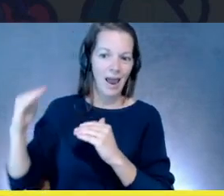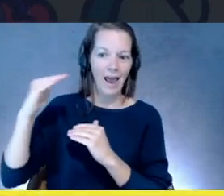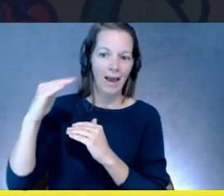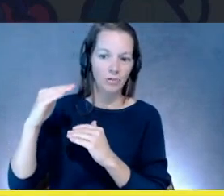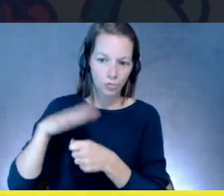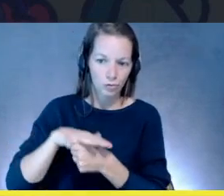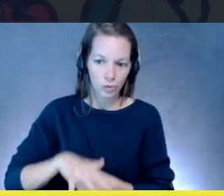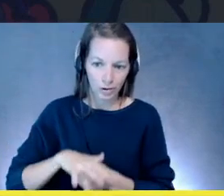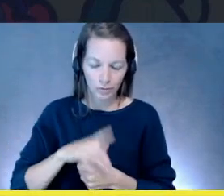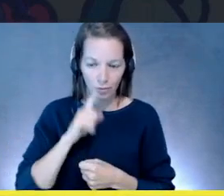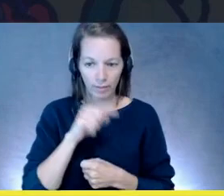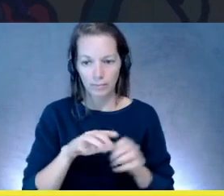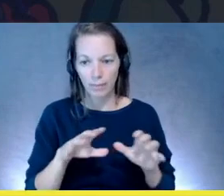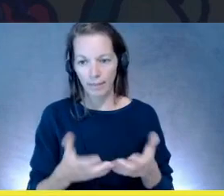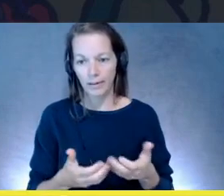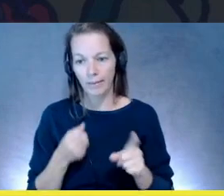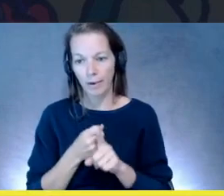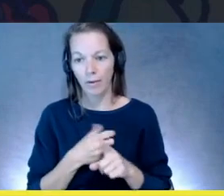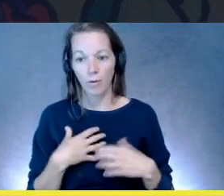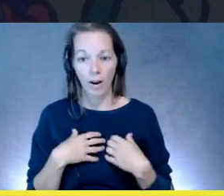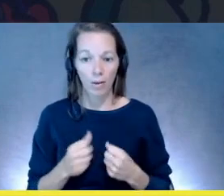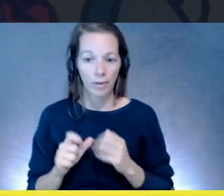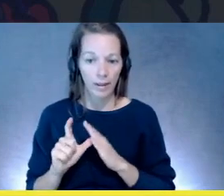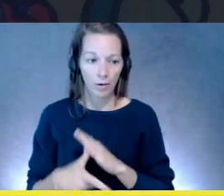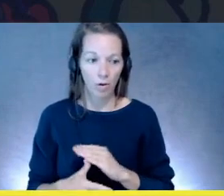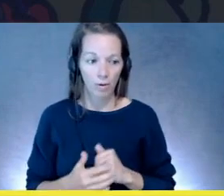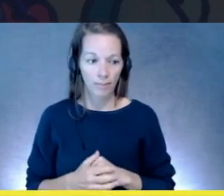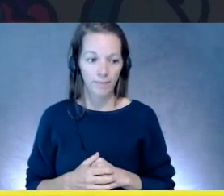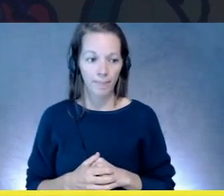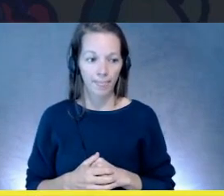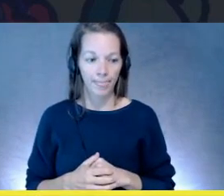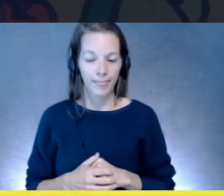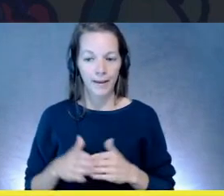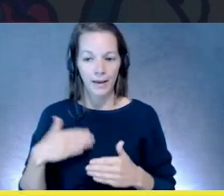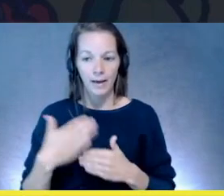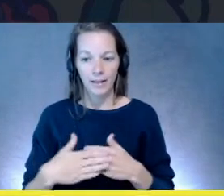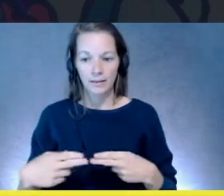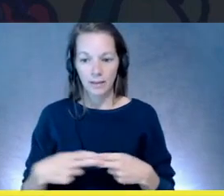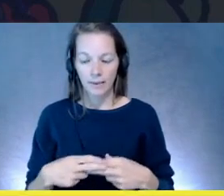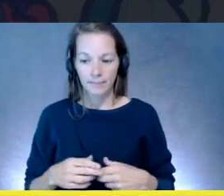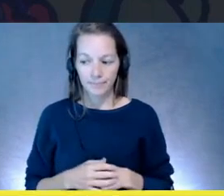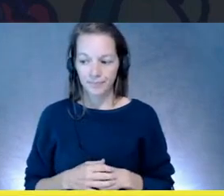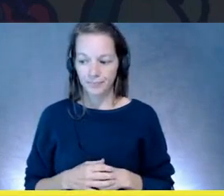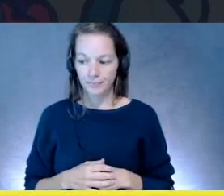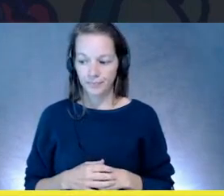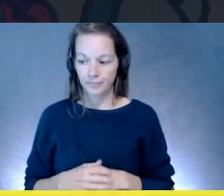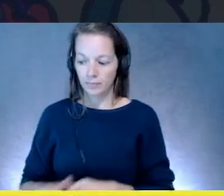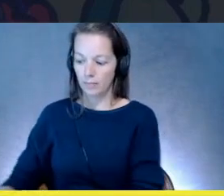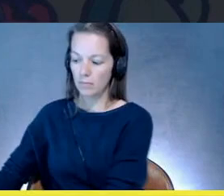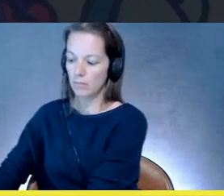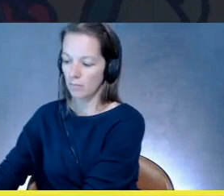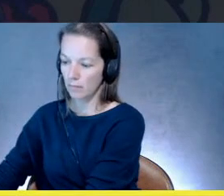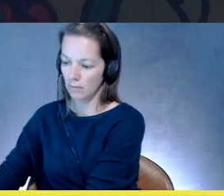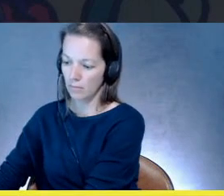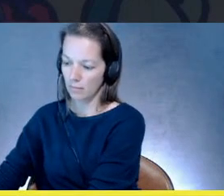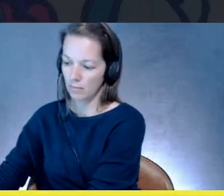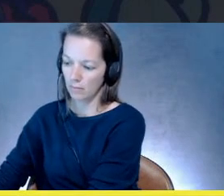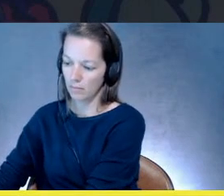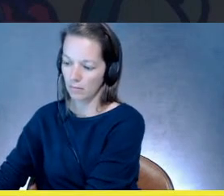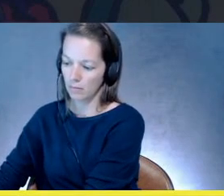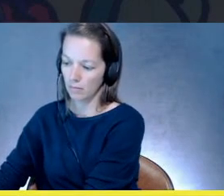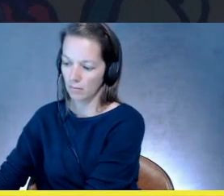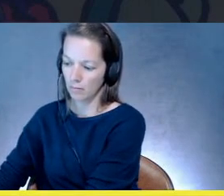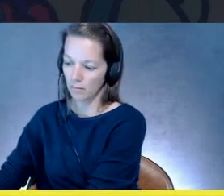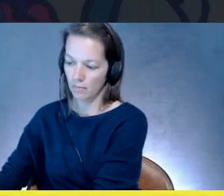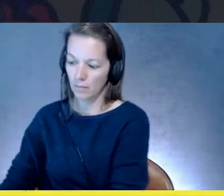population, impacting their health later on. Next slide. I want to close by focusing on implications of